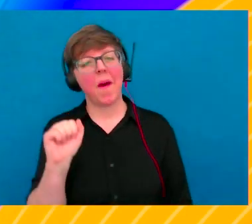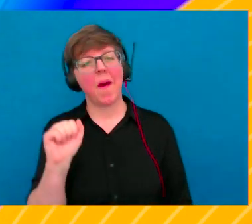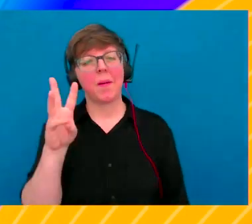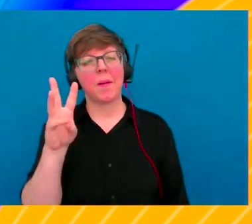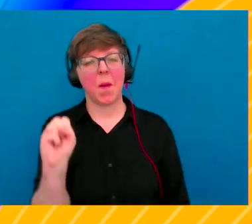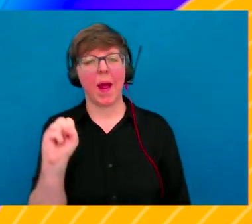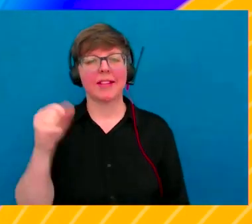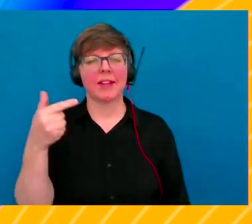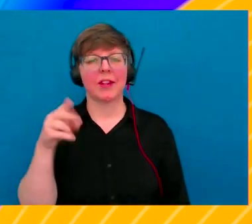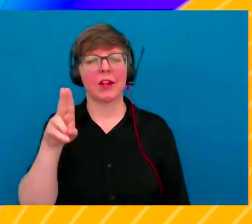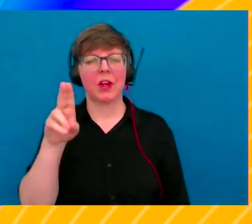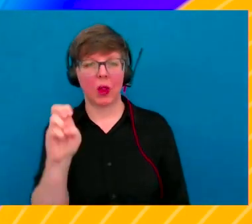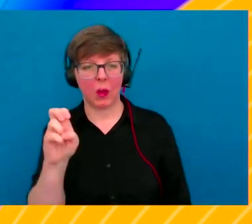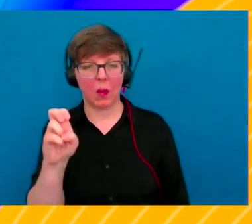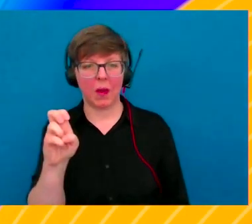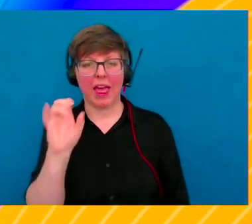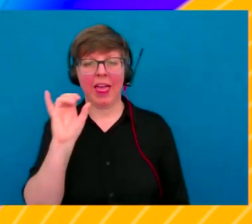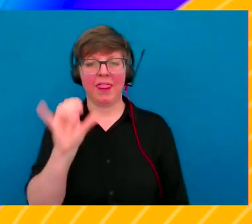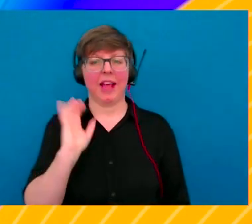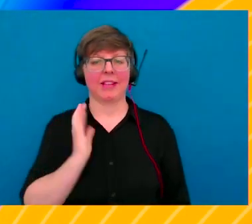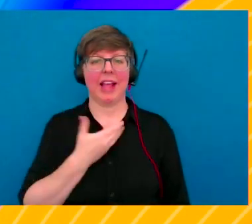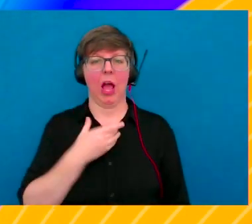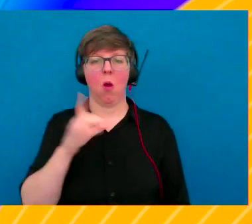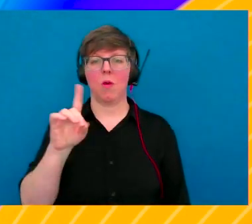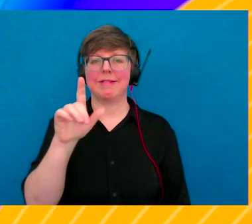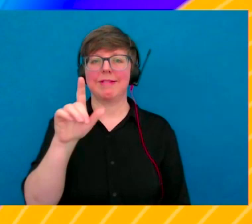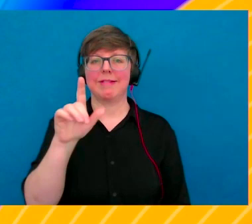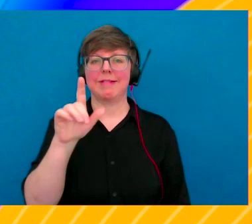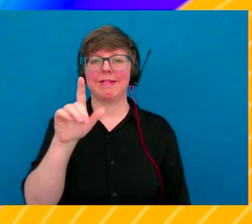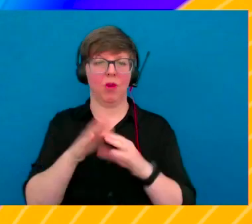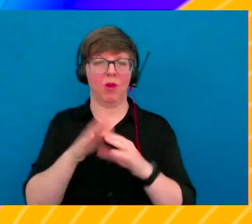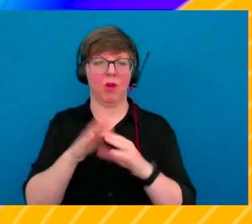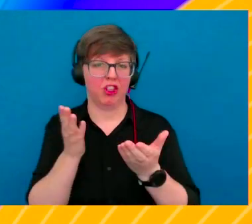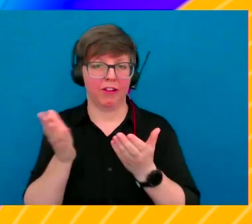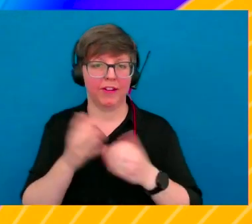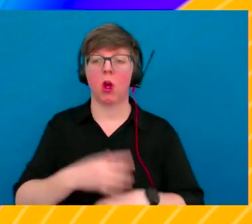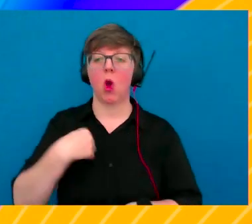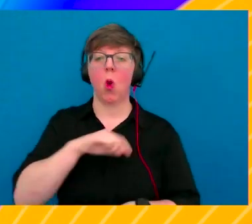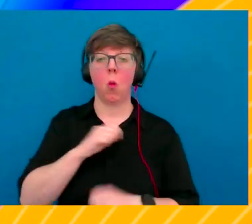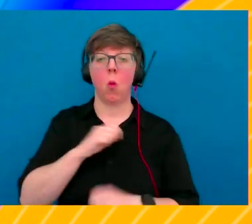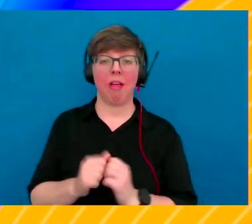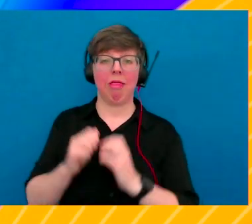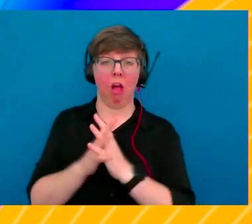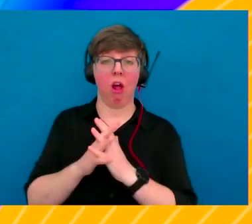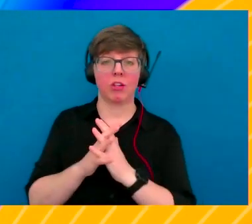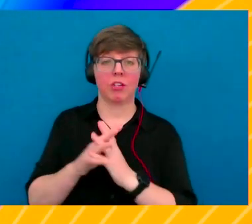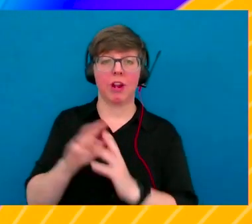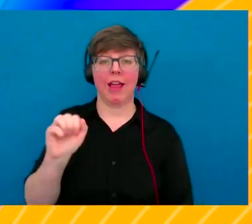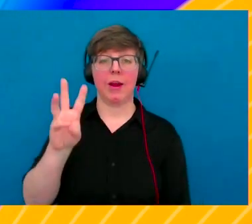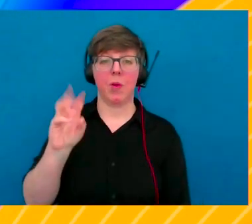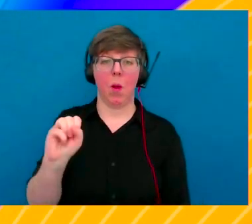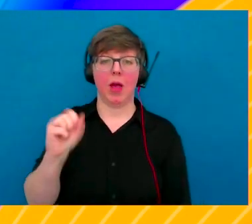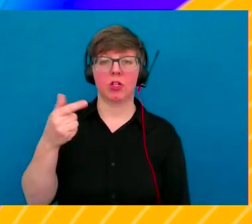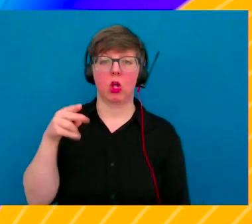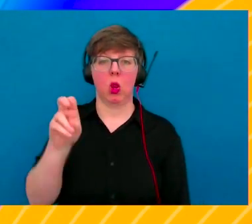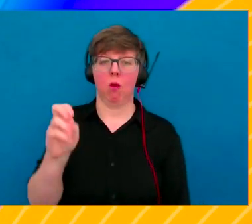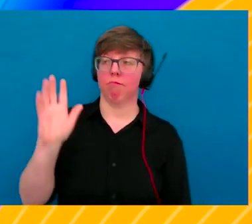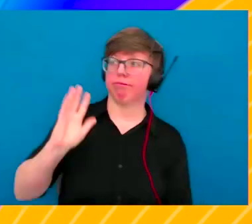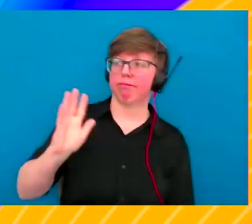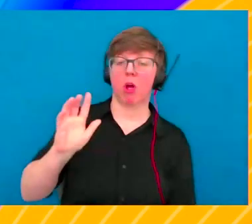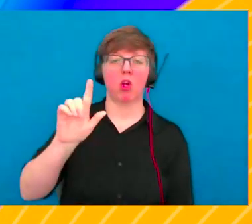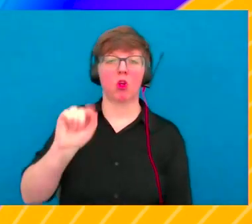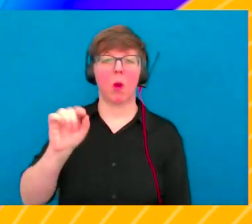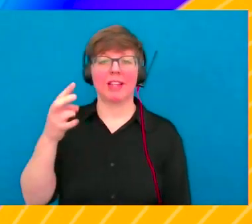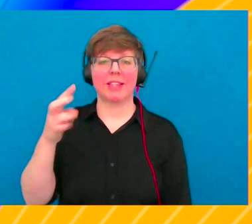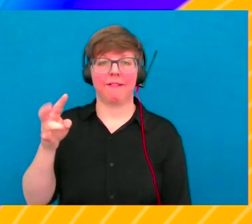is AWS's data integration service. We launched AWS Glue in 2017, knowing that customers needed a